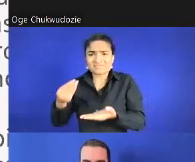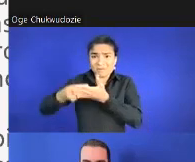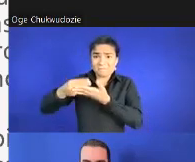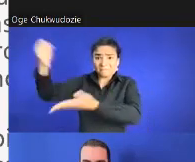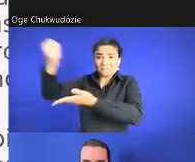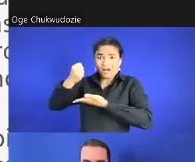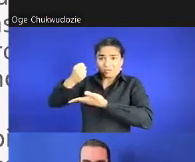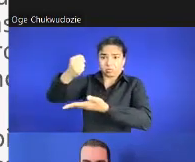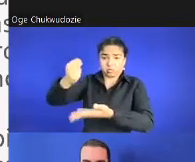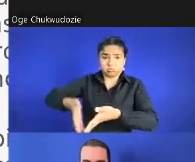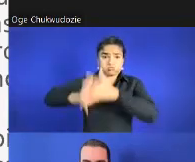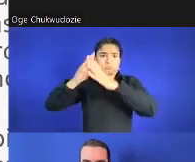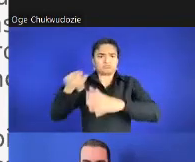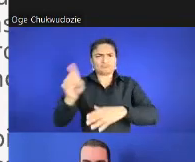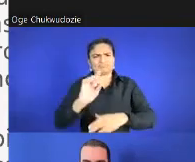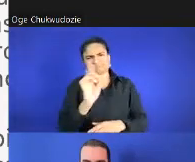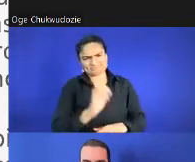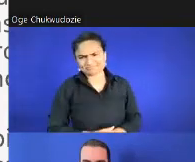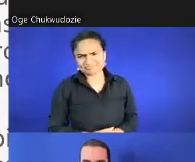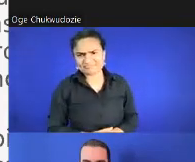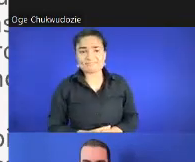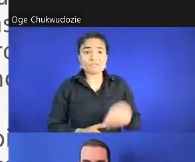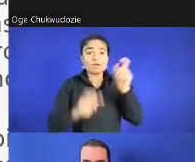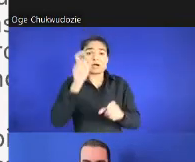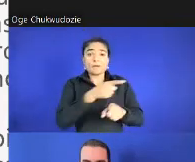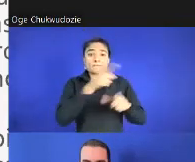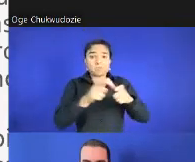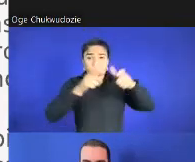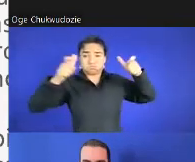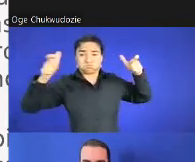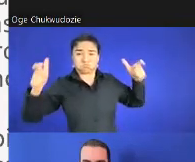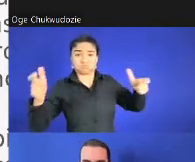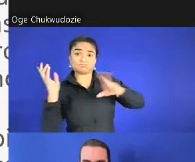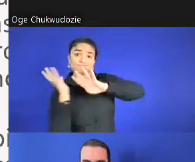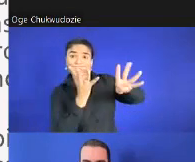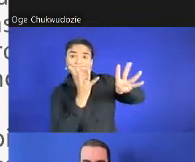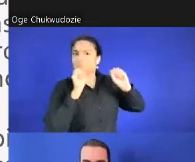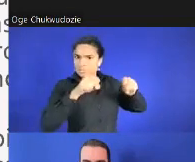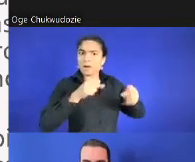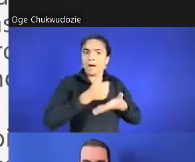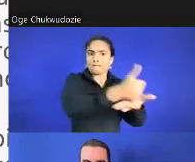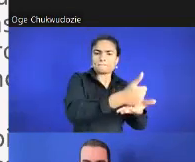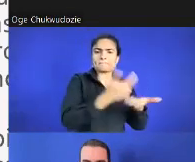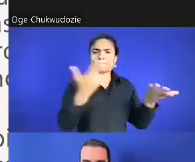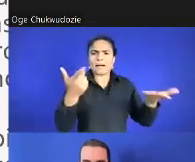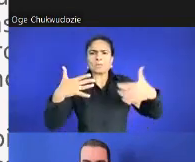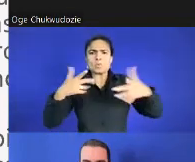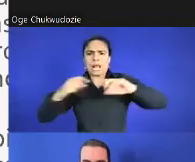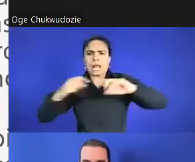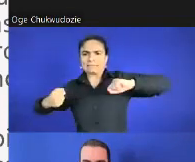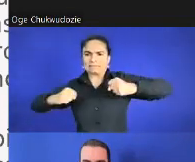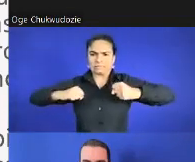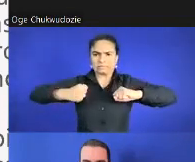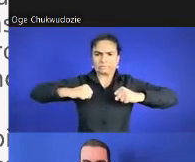feedback mechanisms, and it needs to be looked into. So another very big concern that we have in